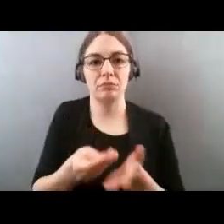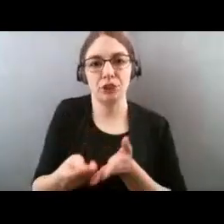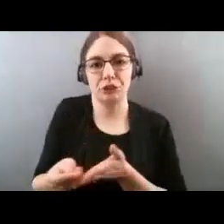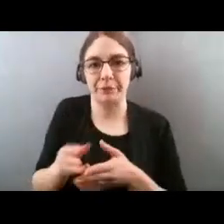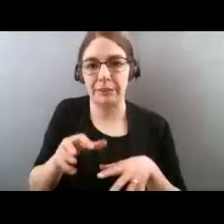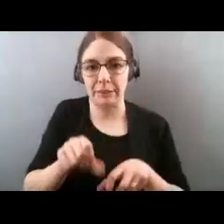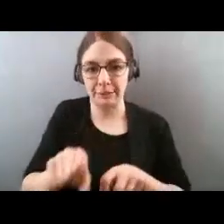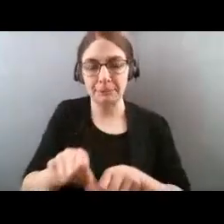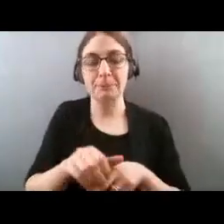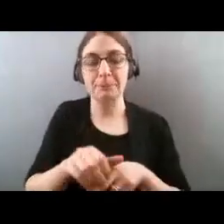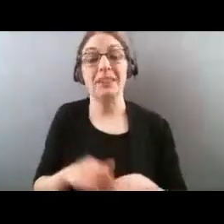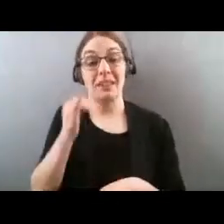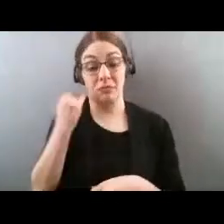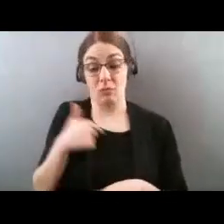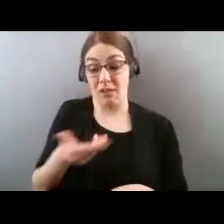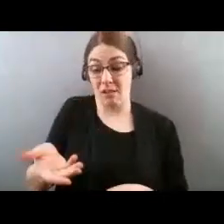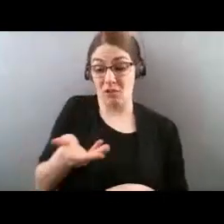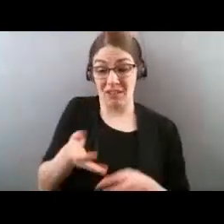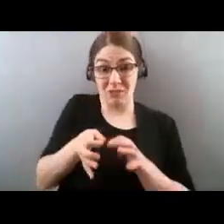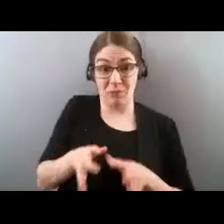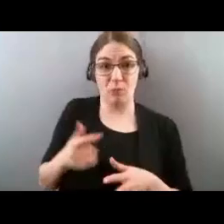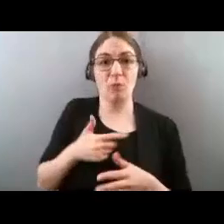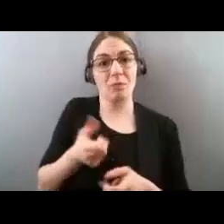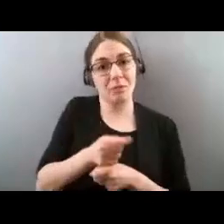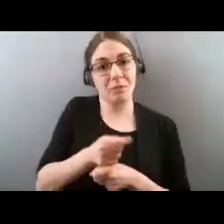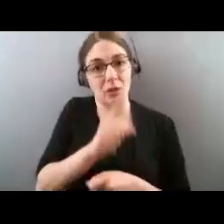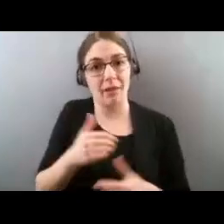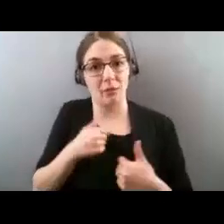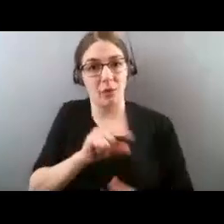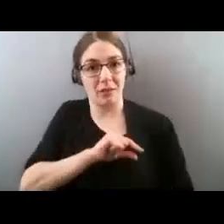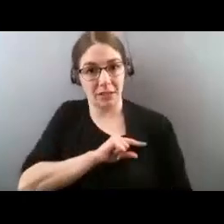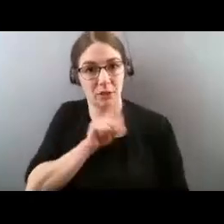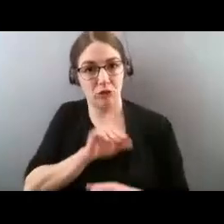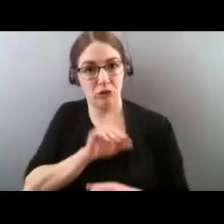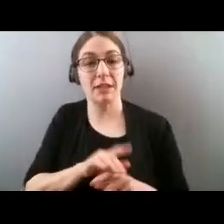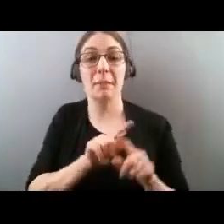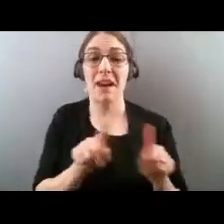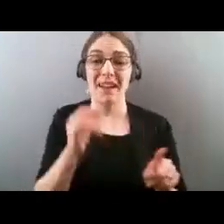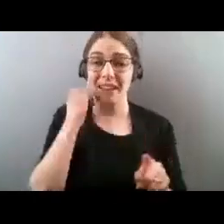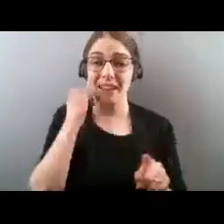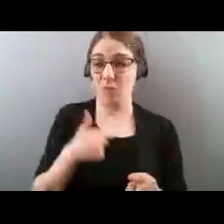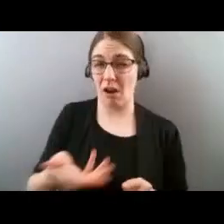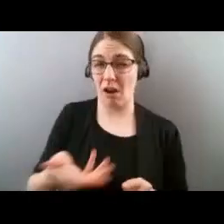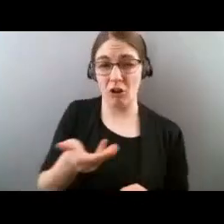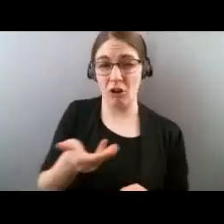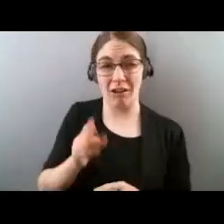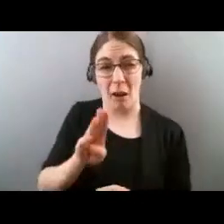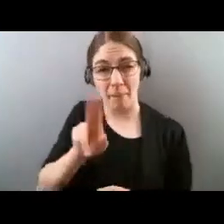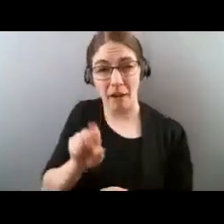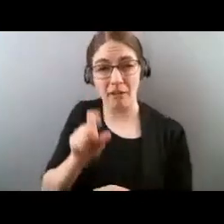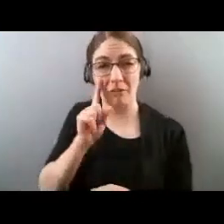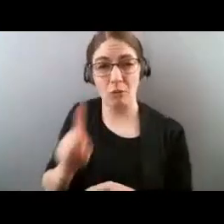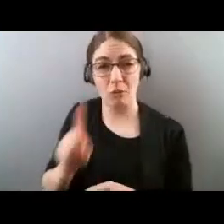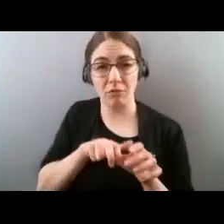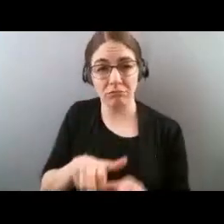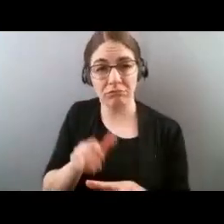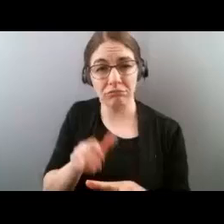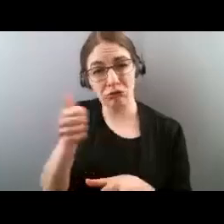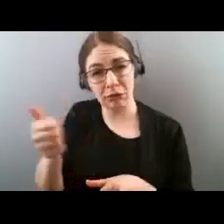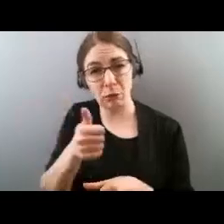some quality assurance provisions. But if we're hiring a bus to take people somewhere, we want to make sure